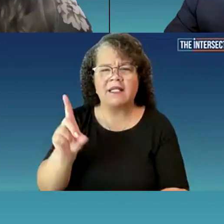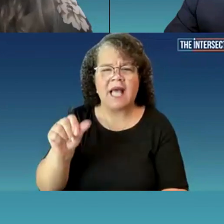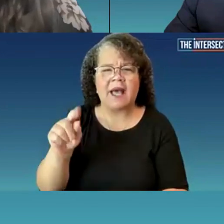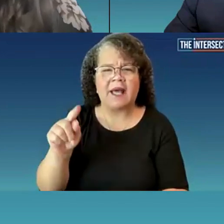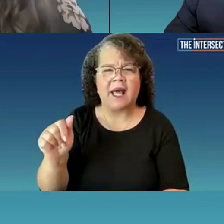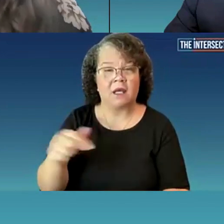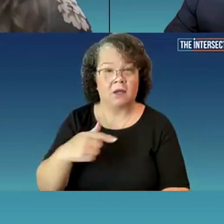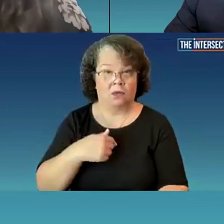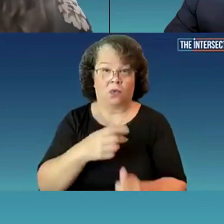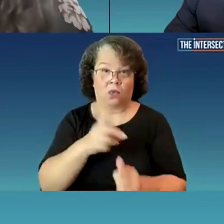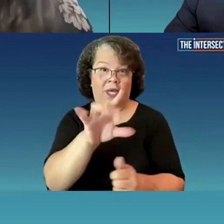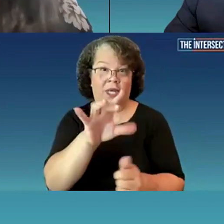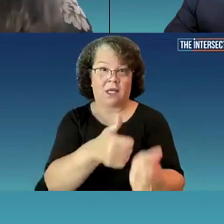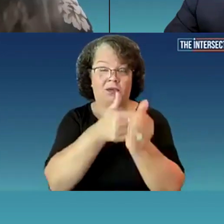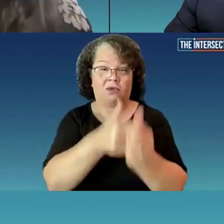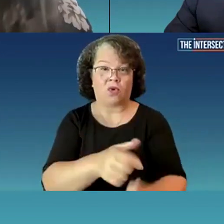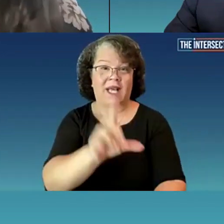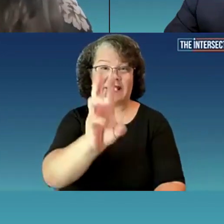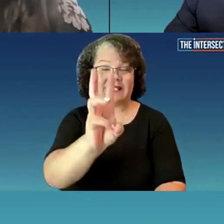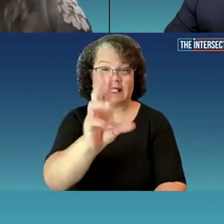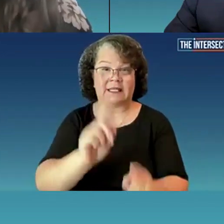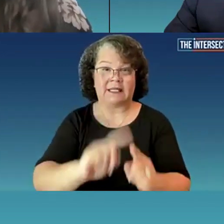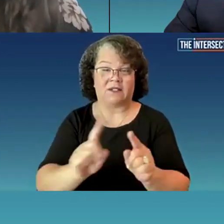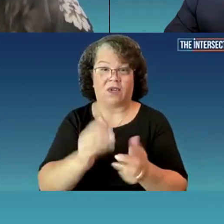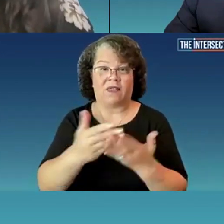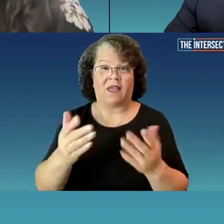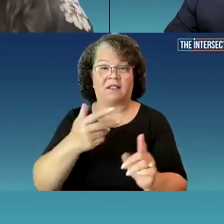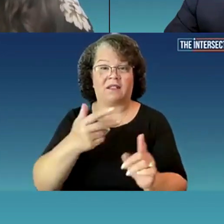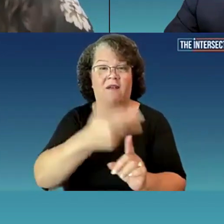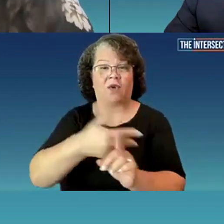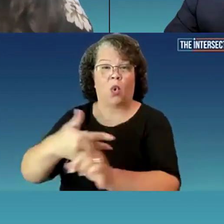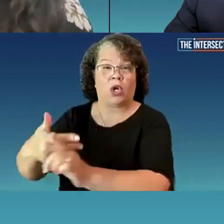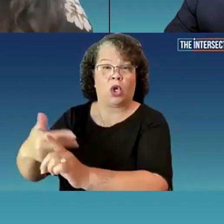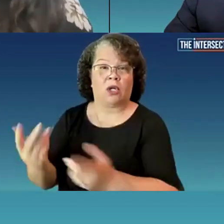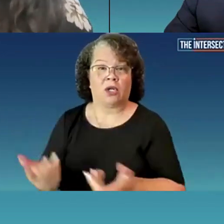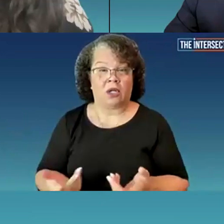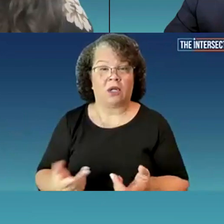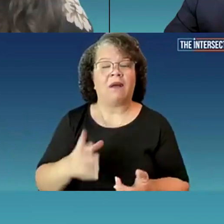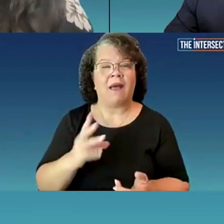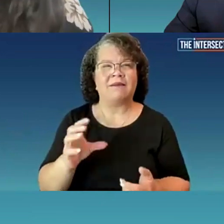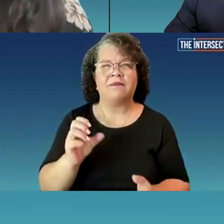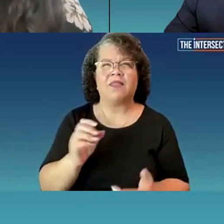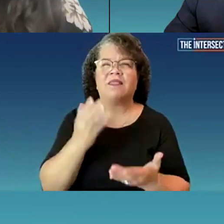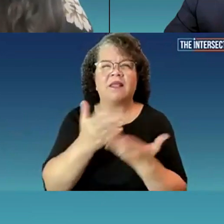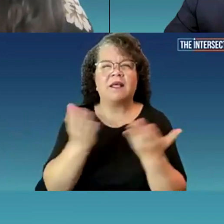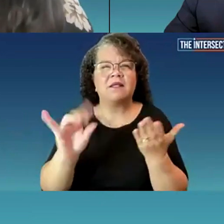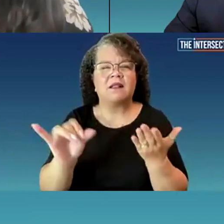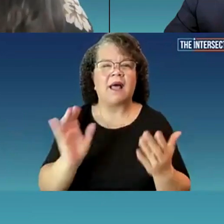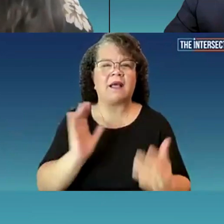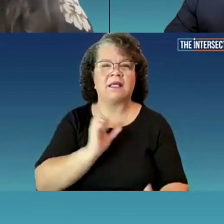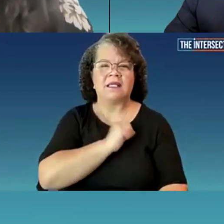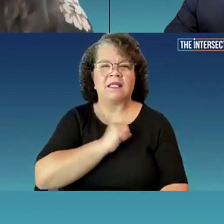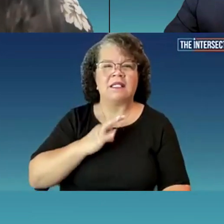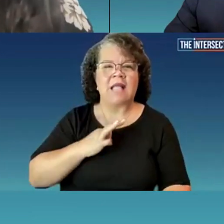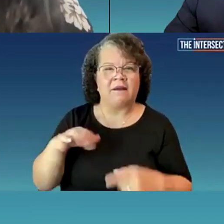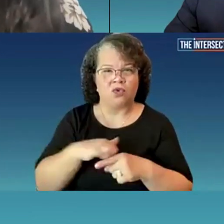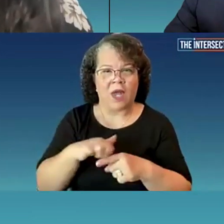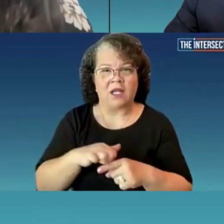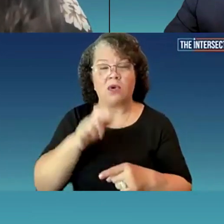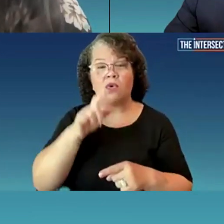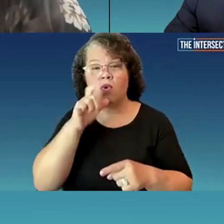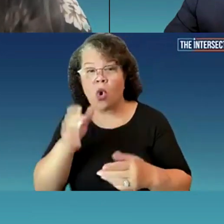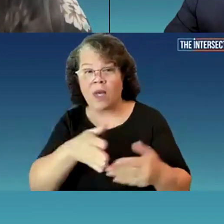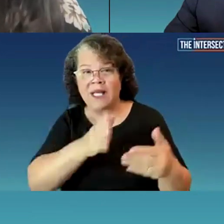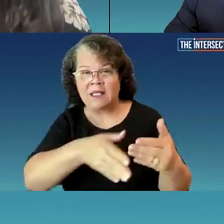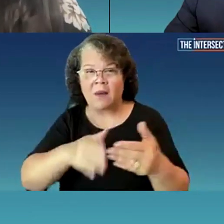of data on a quarterly basis. And it's even things like our staff training, who is completing